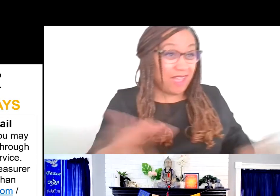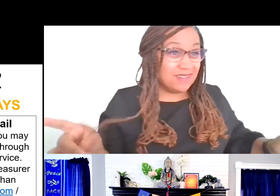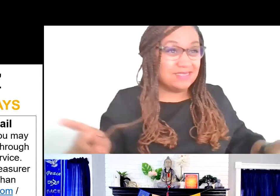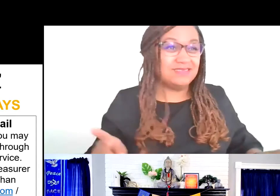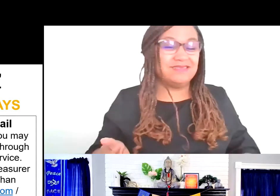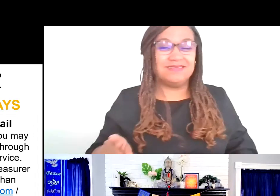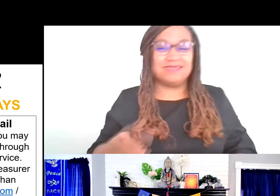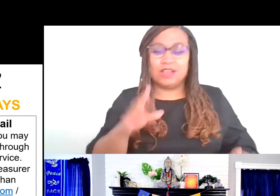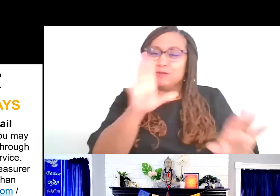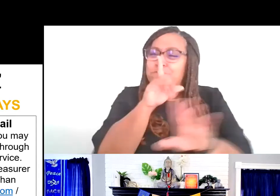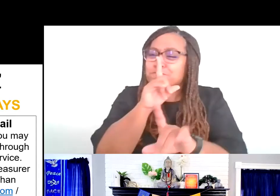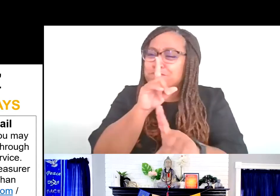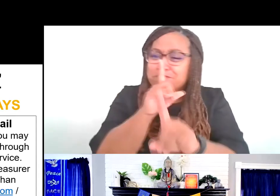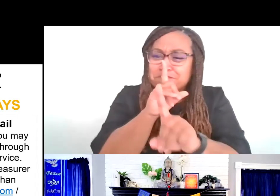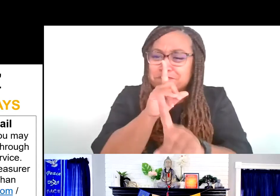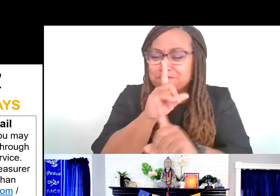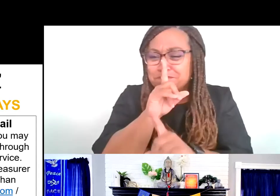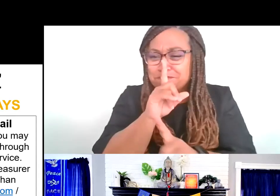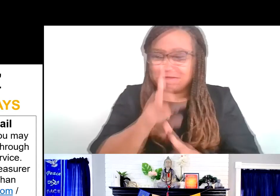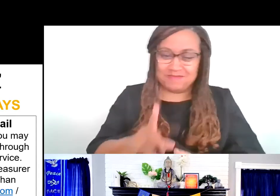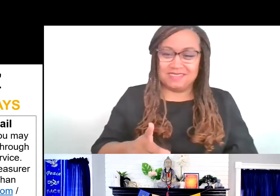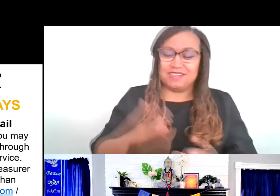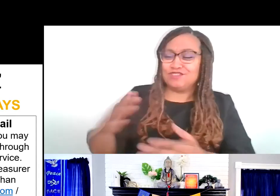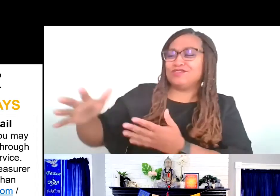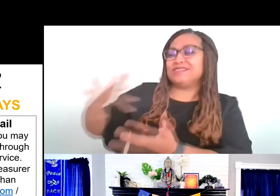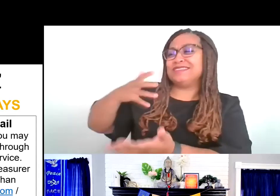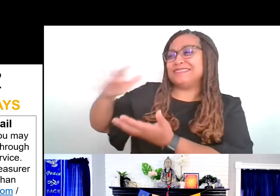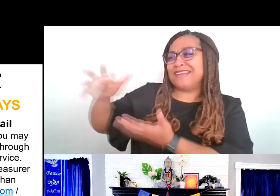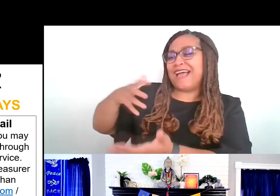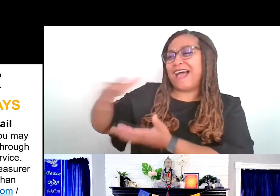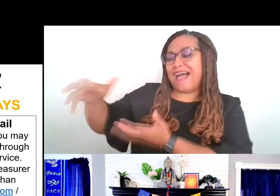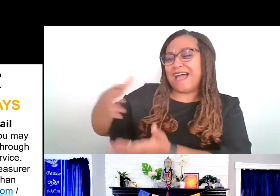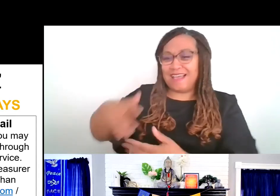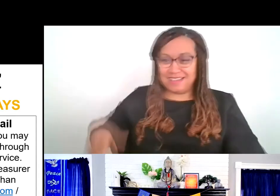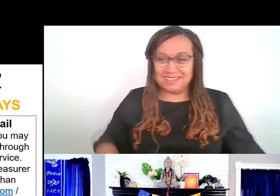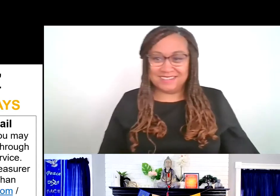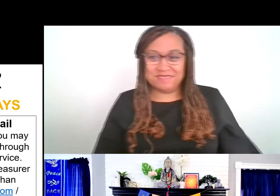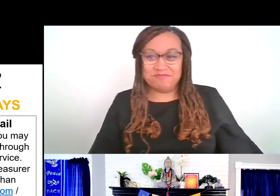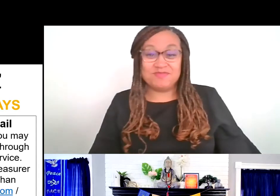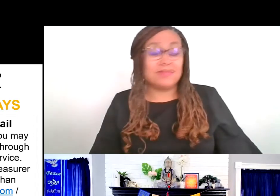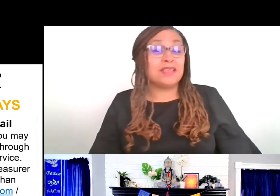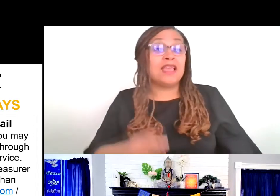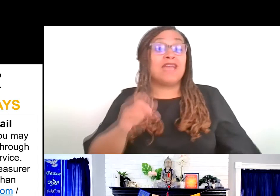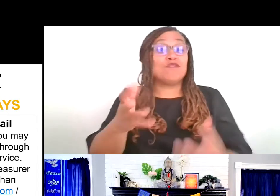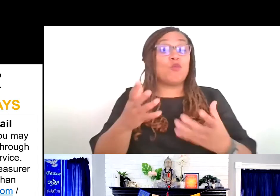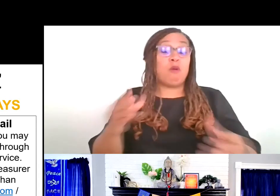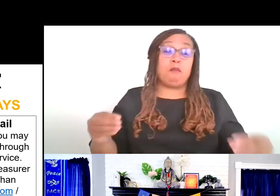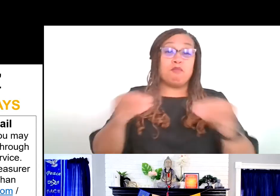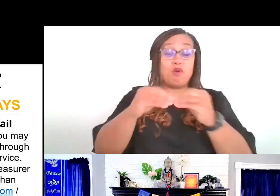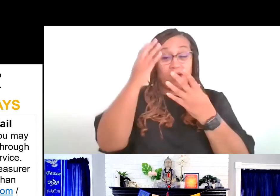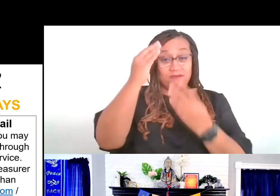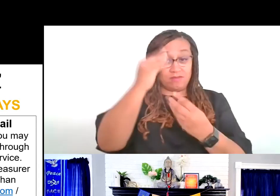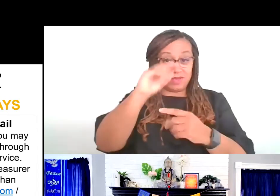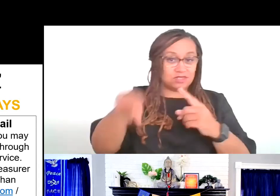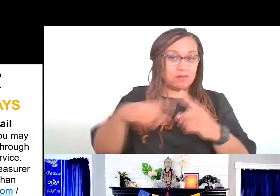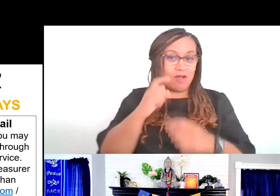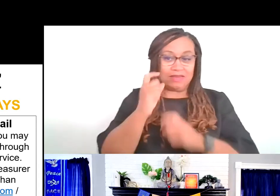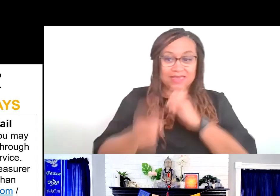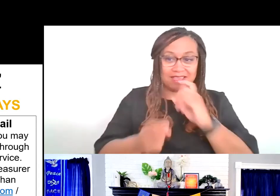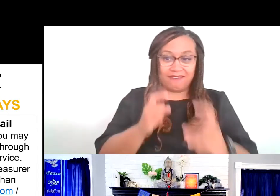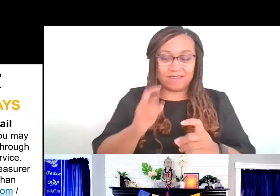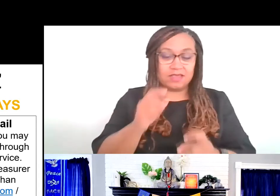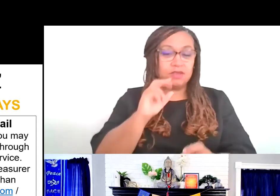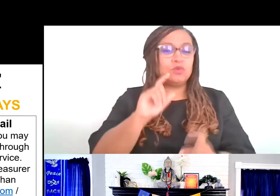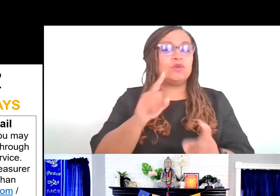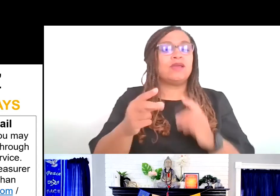It's, so if you want more information on how to tithe or donate, feel free to go to the website or check in with any of